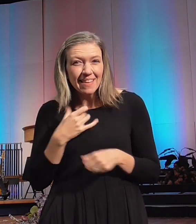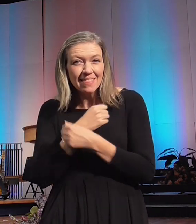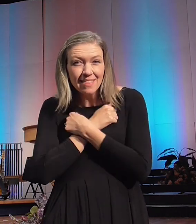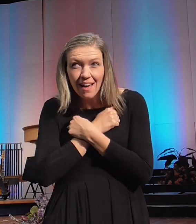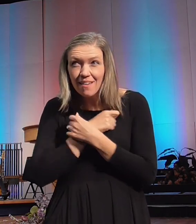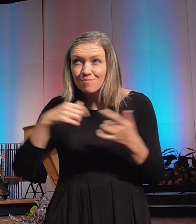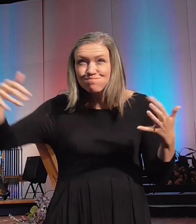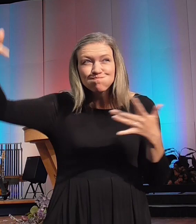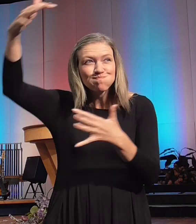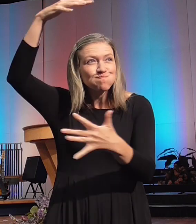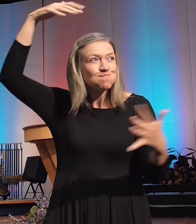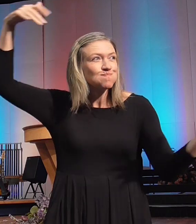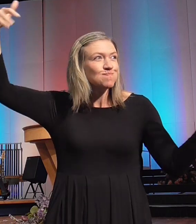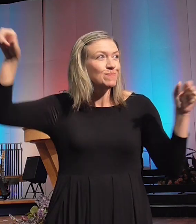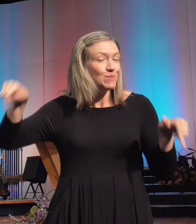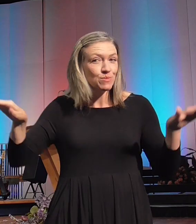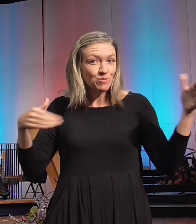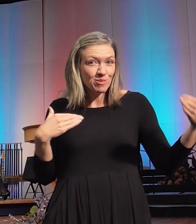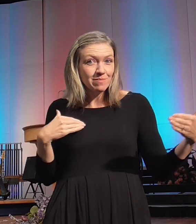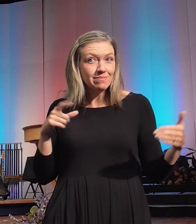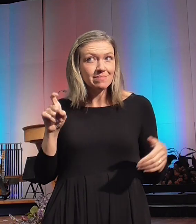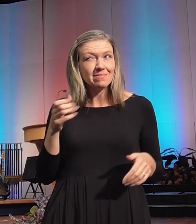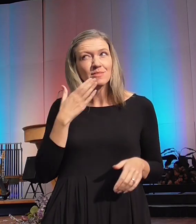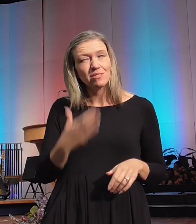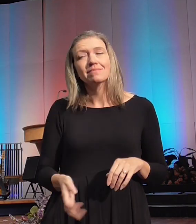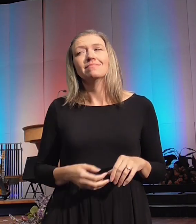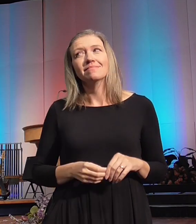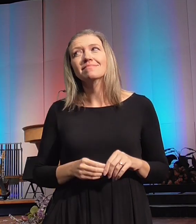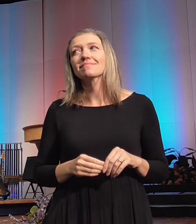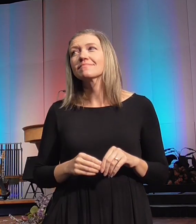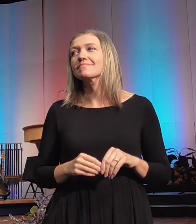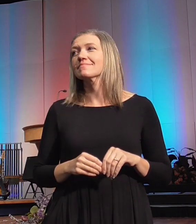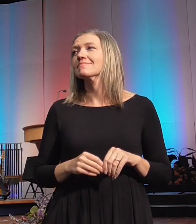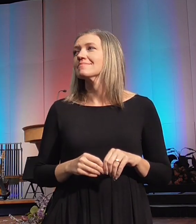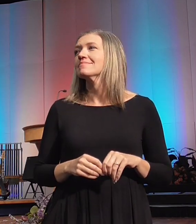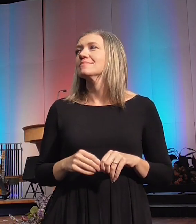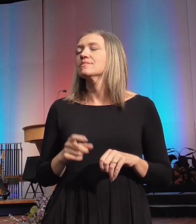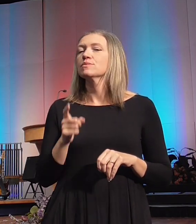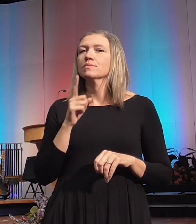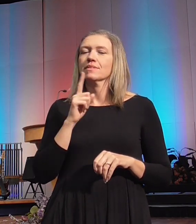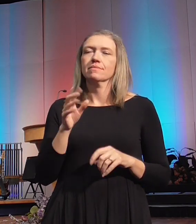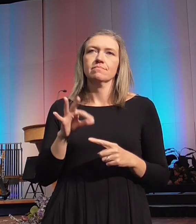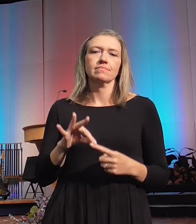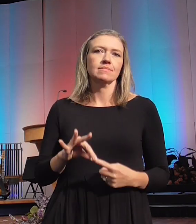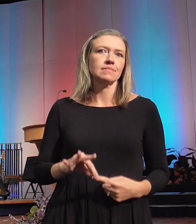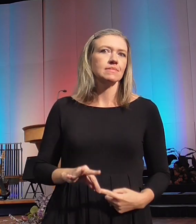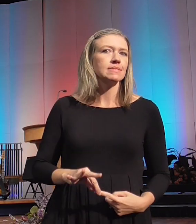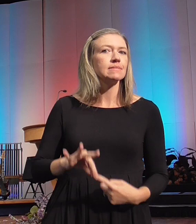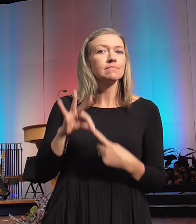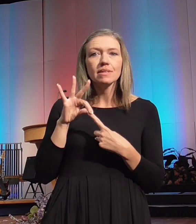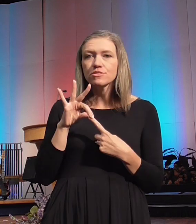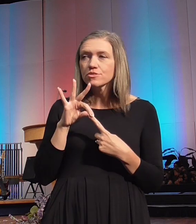room? Yeah, it's good stuff, good stuff. And it is a very, very special